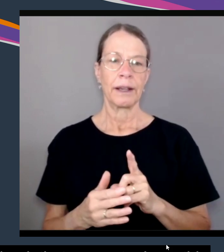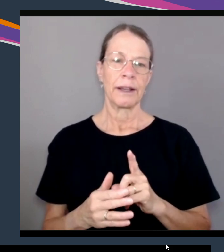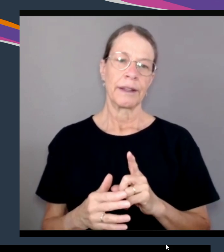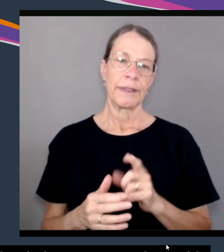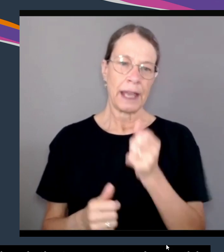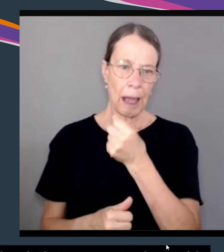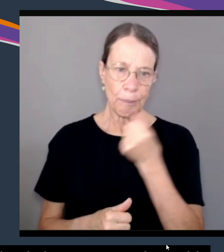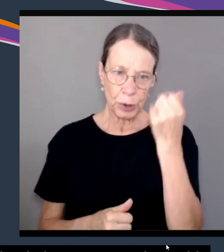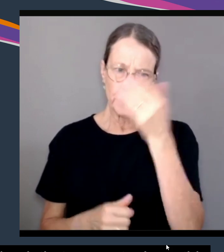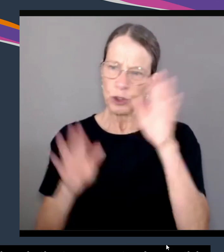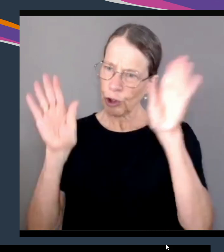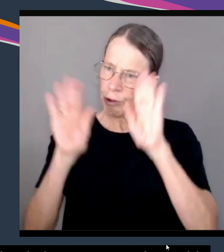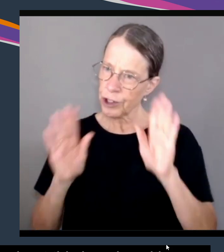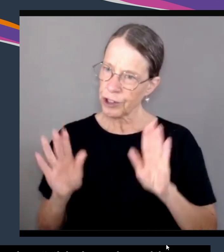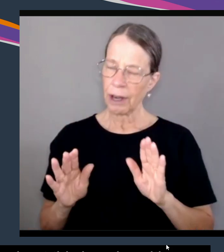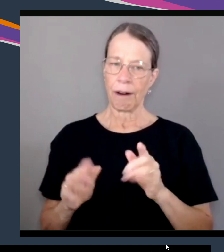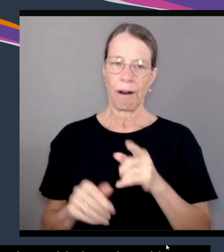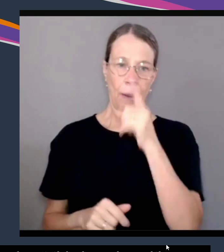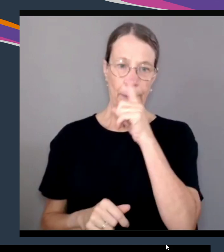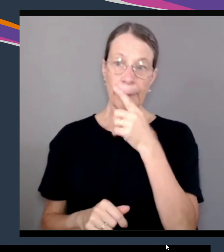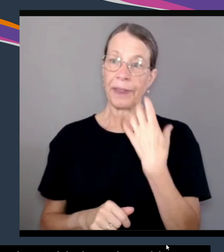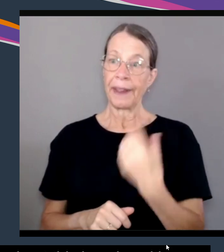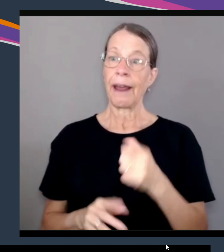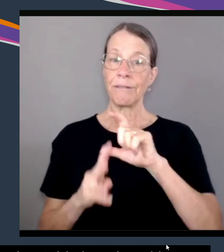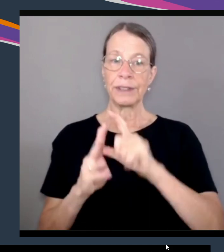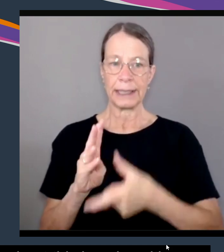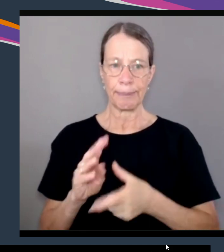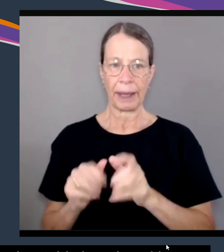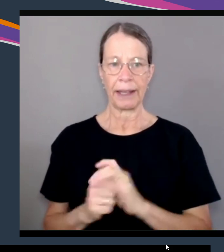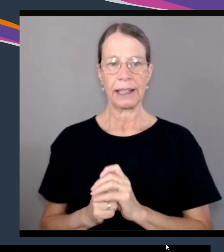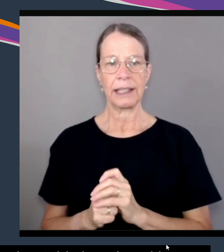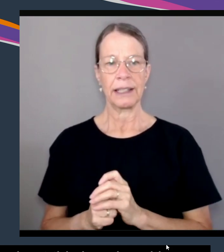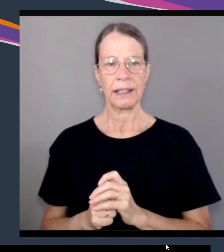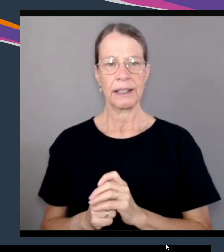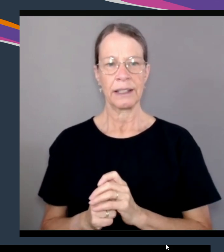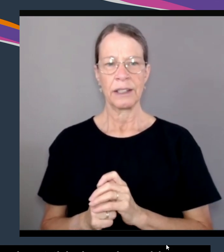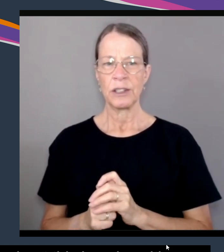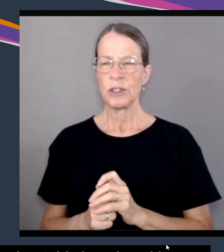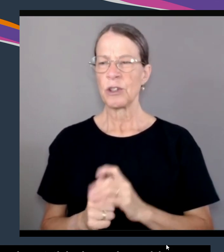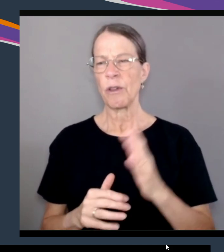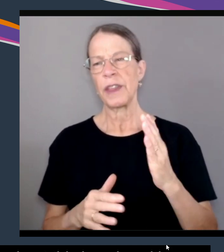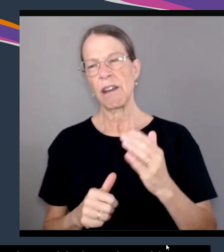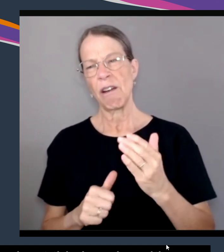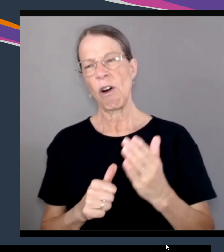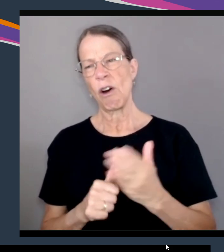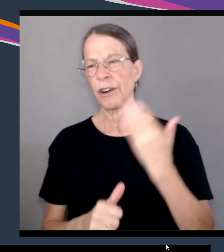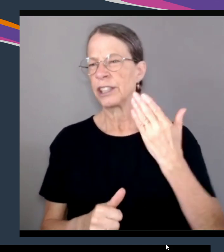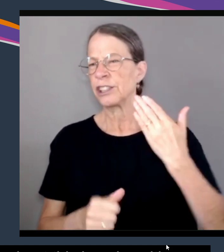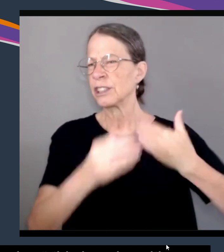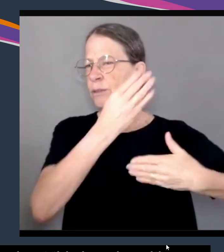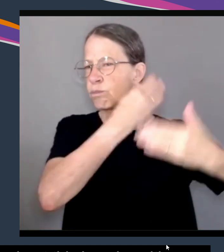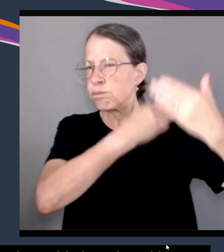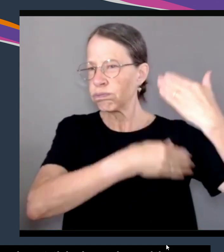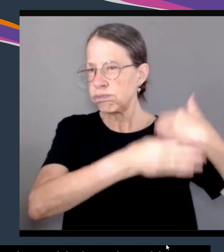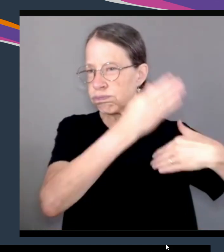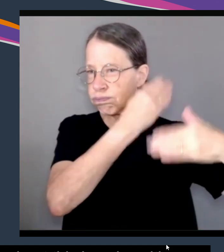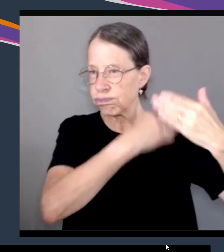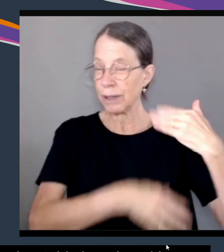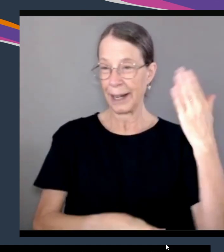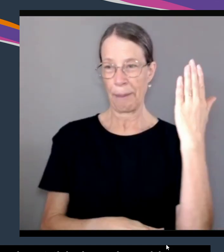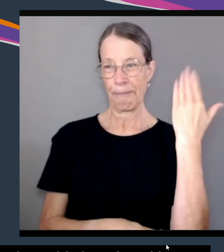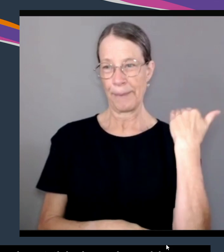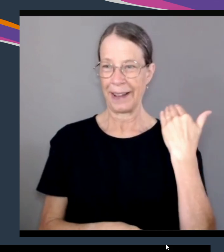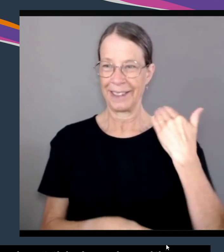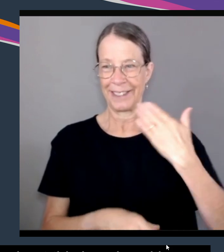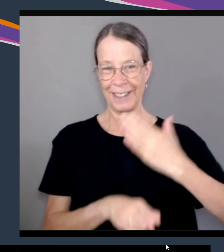with disability. Now, its origins came, so a long, long time ago in a career past, I was working